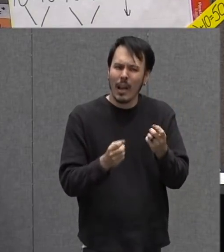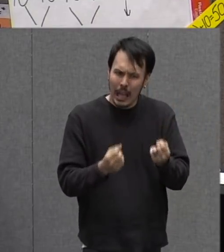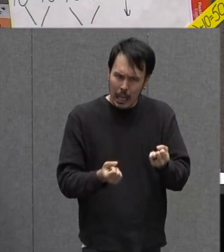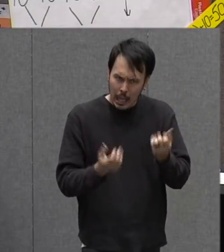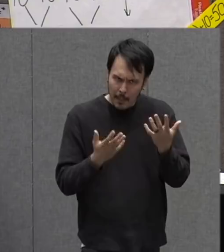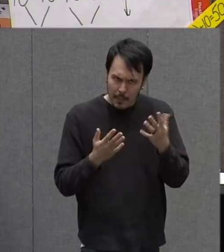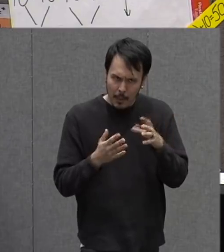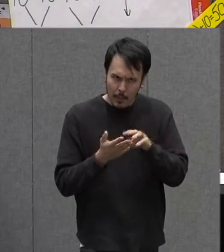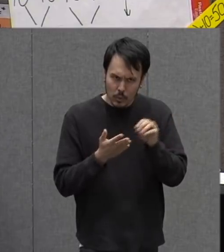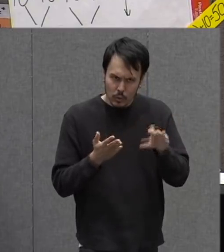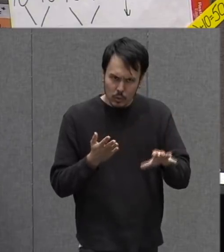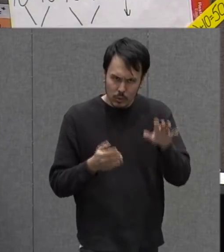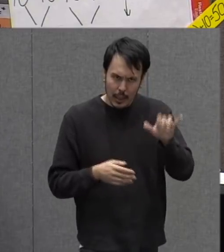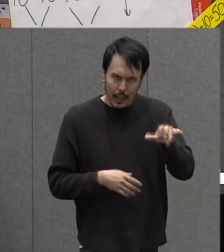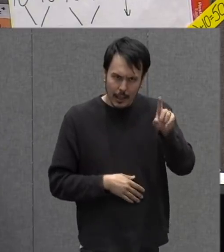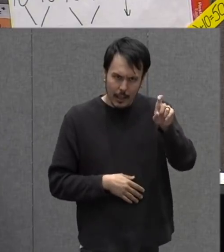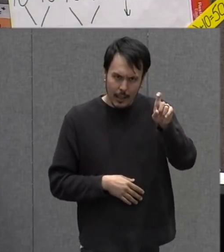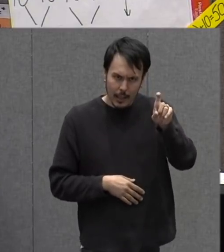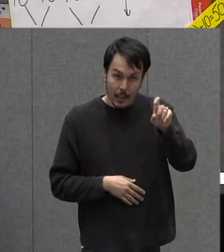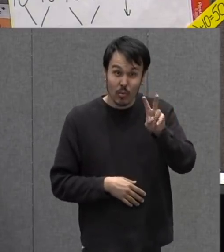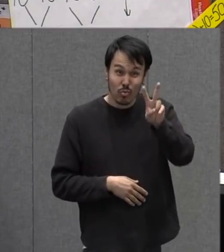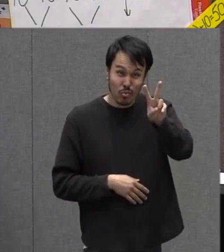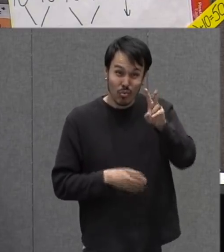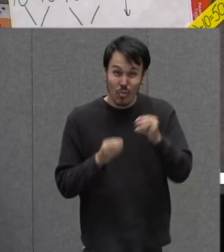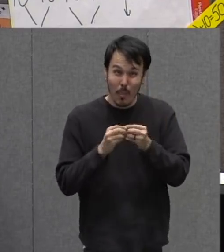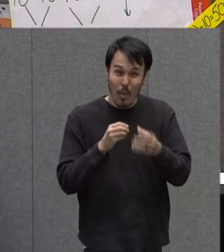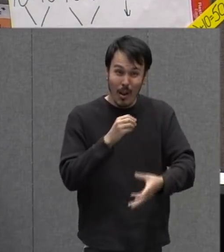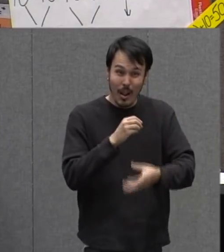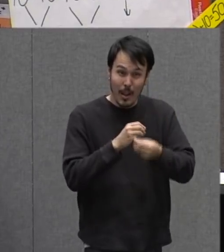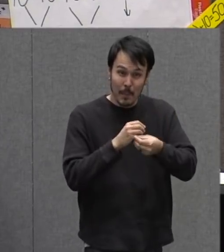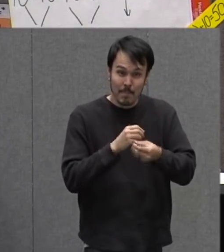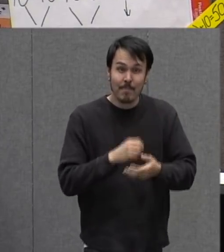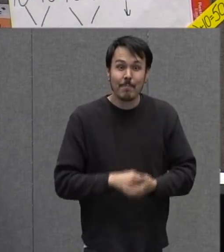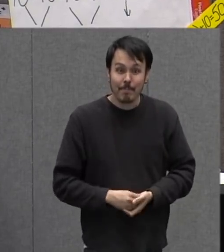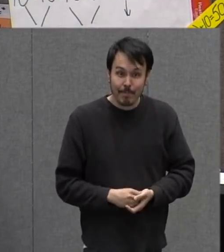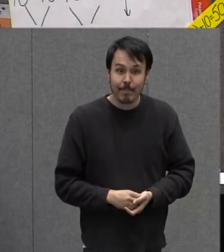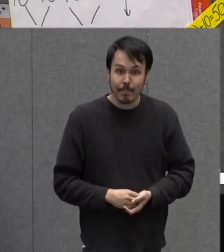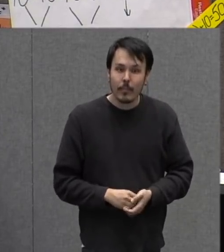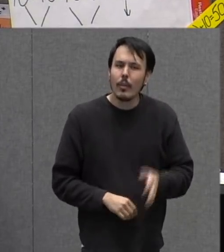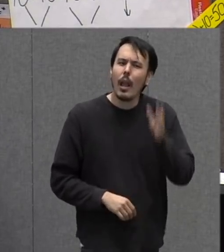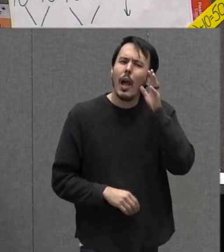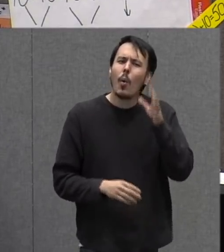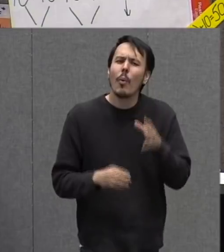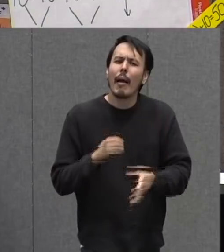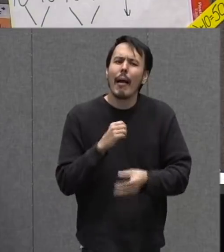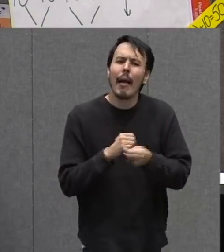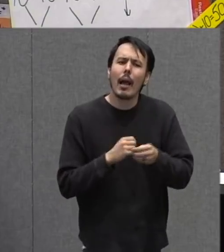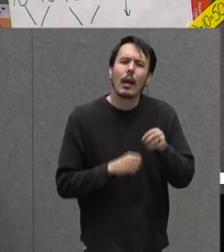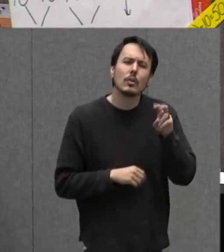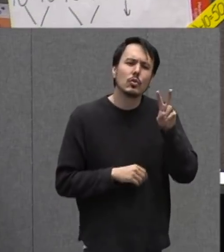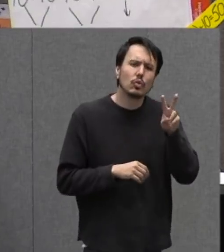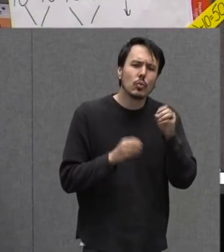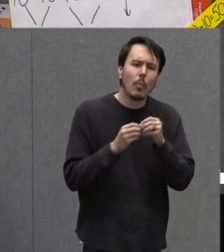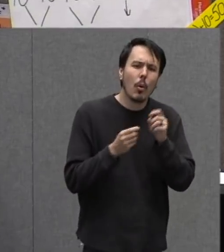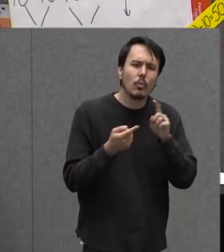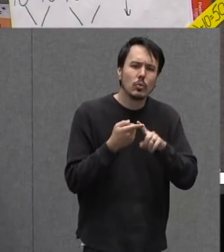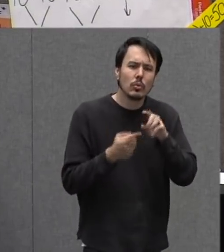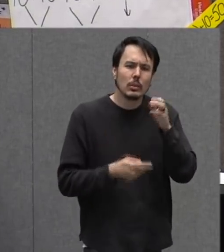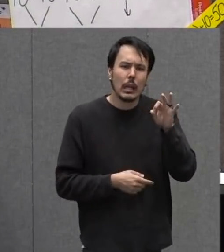more students would that be? 2 more, right? So would I add 2 more to 19 and then do the same